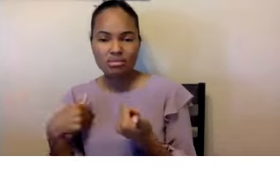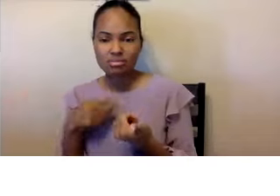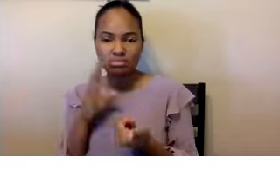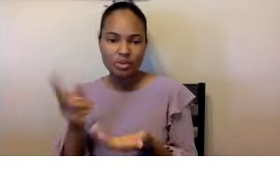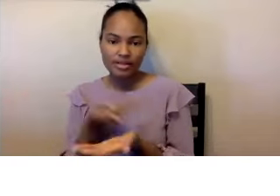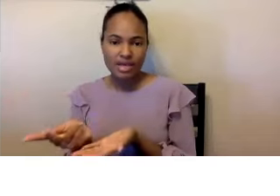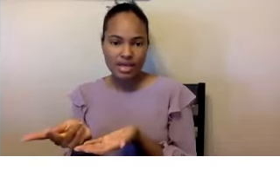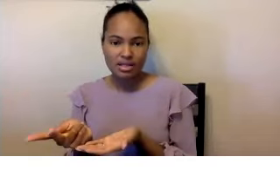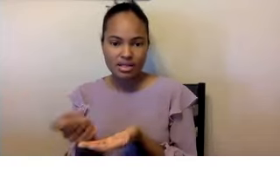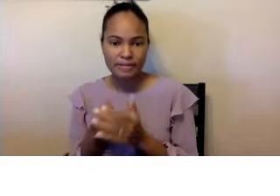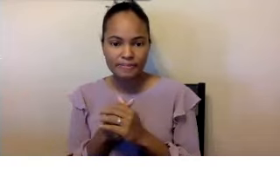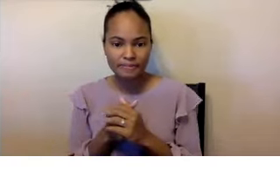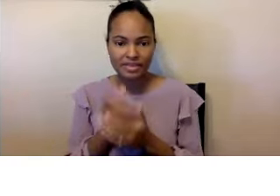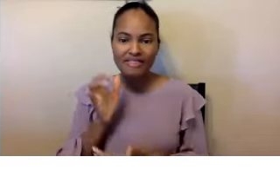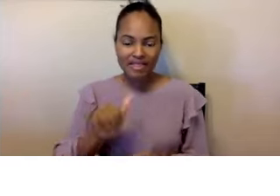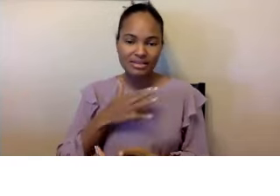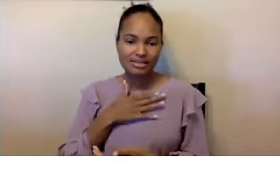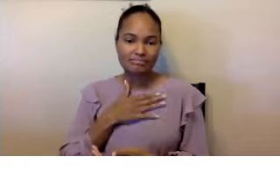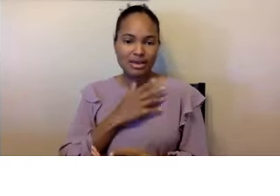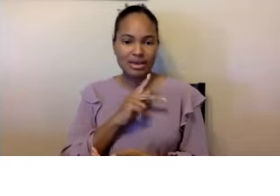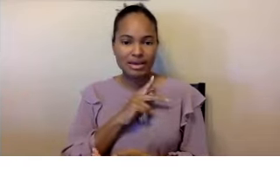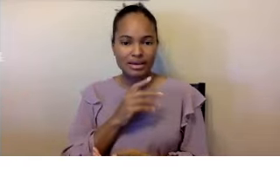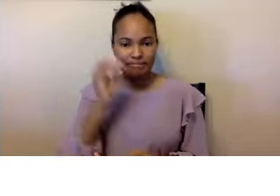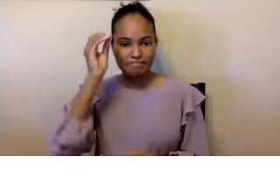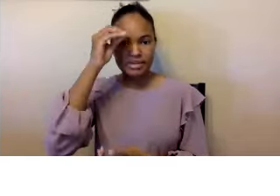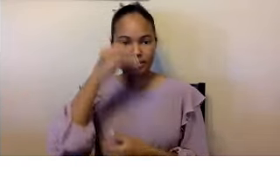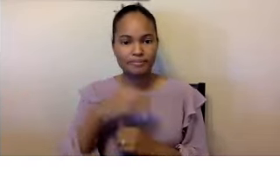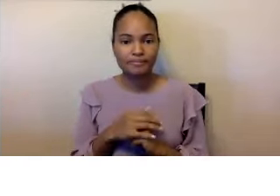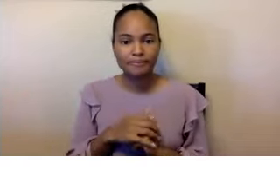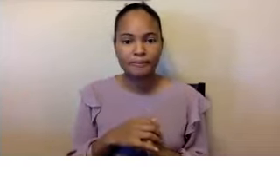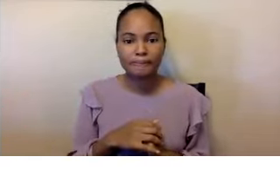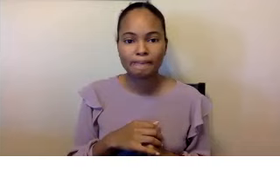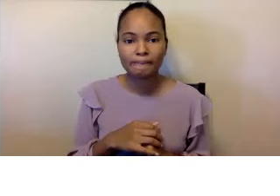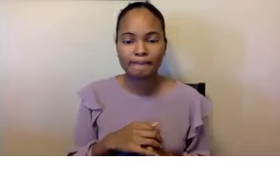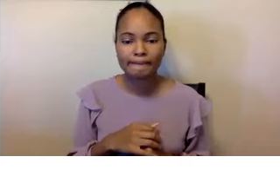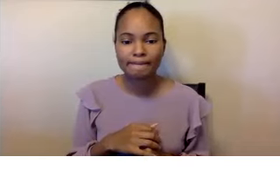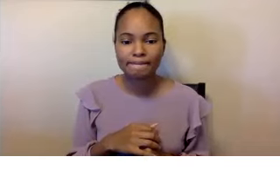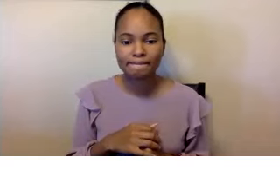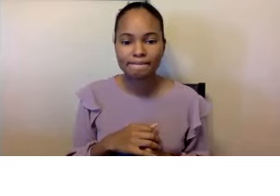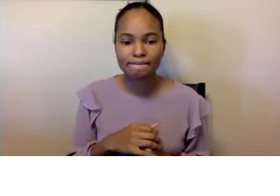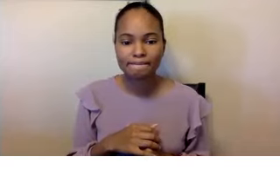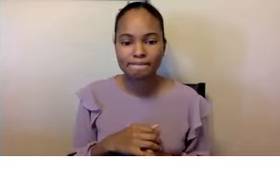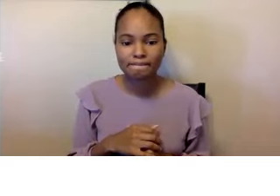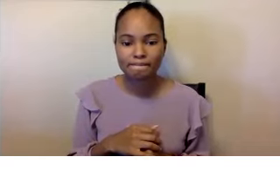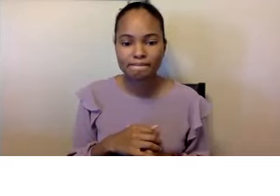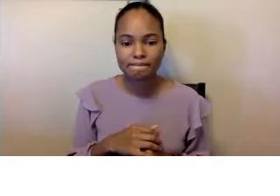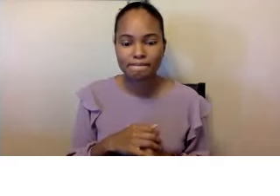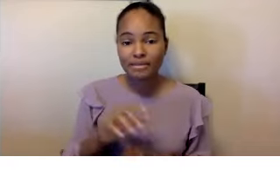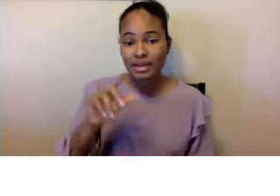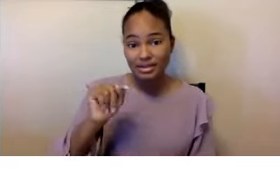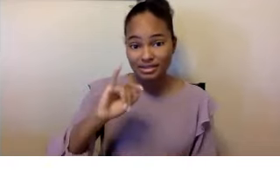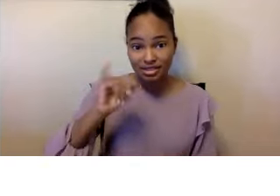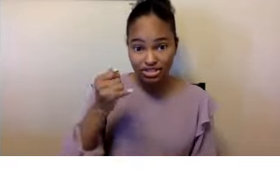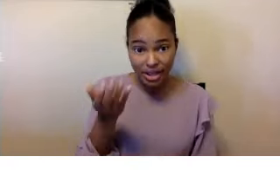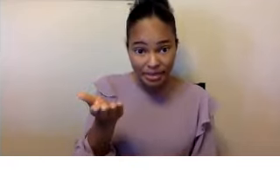And What do you think, TJ? that's my protection. Oh, sorry about that. TJ, where do you see